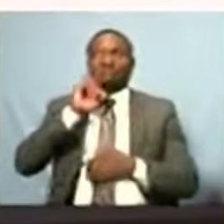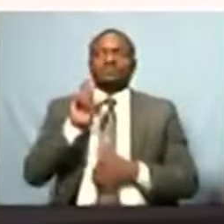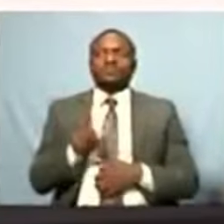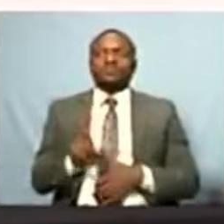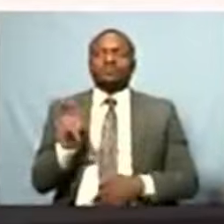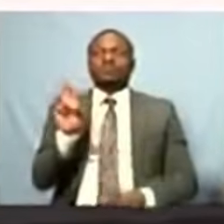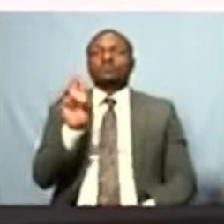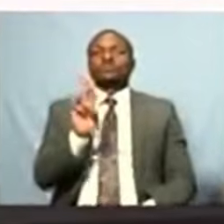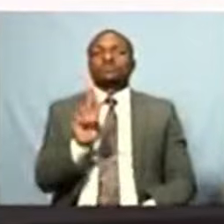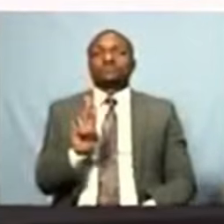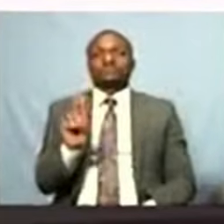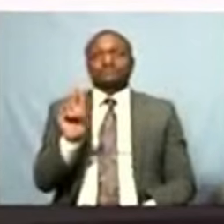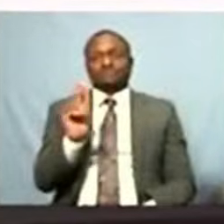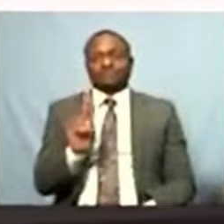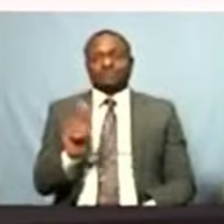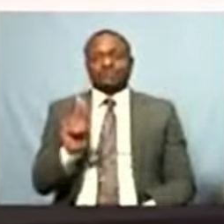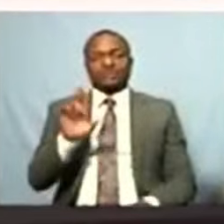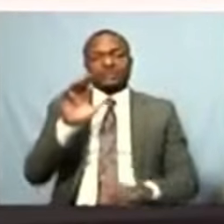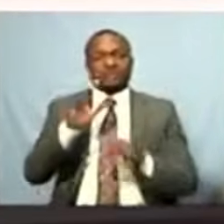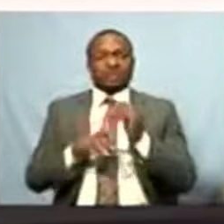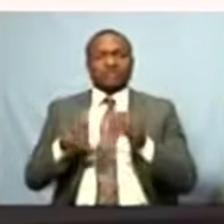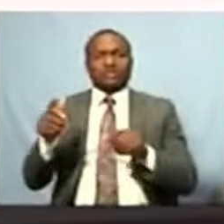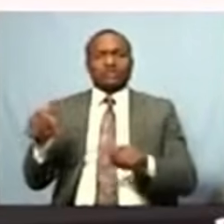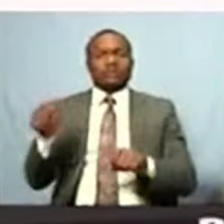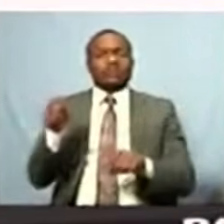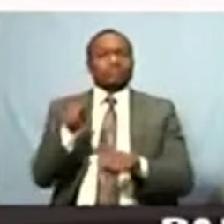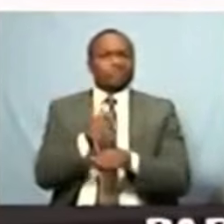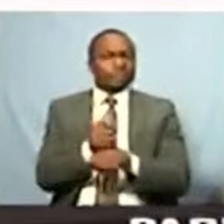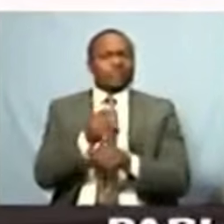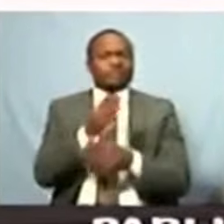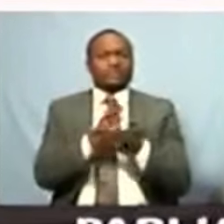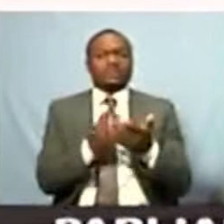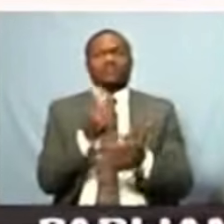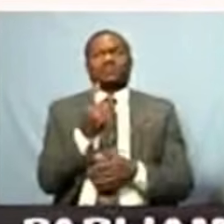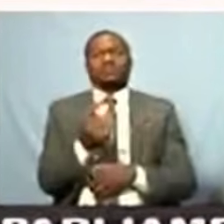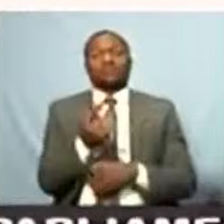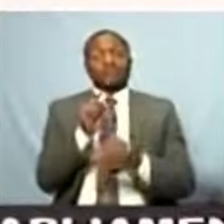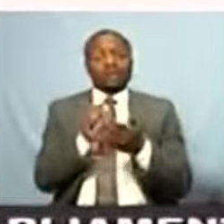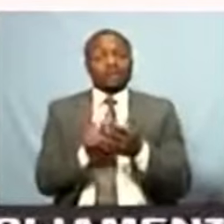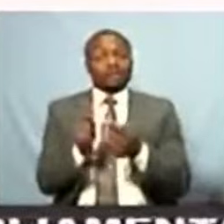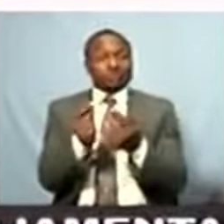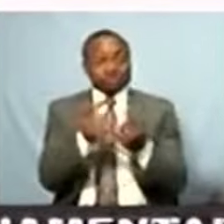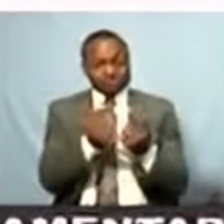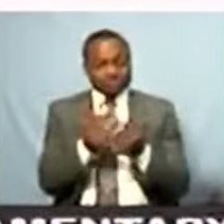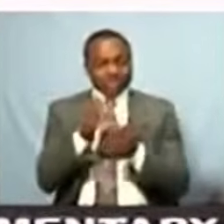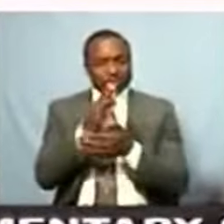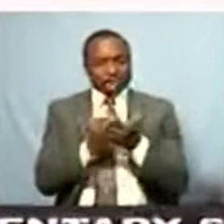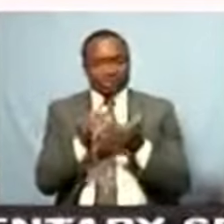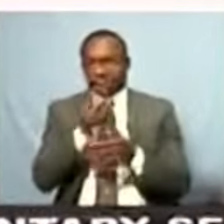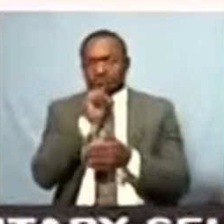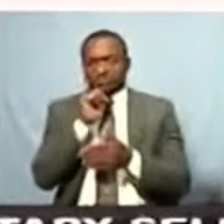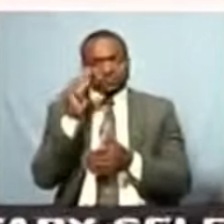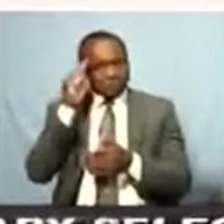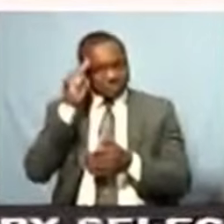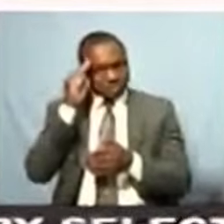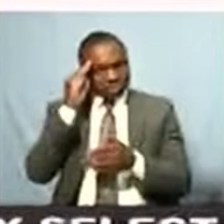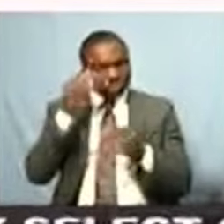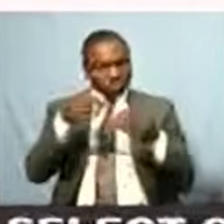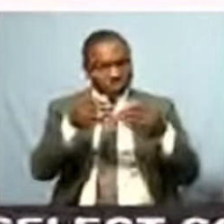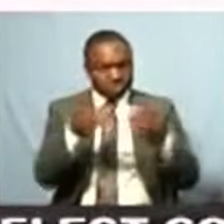be used than appointing someone, because this will be a situation where someone doesn't even know the